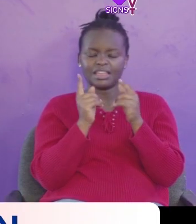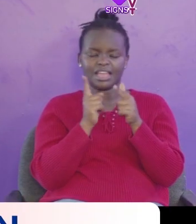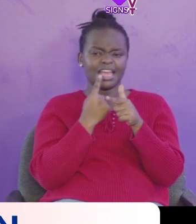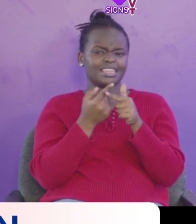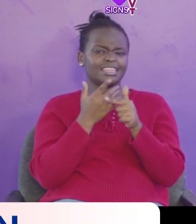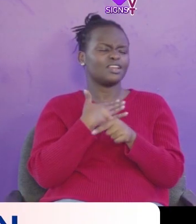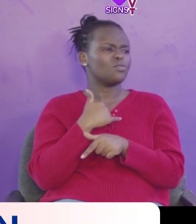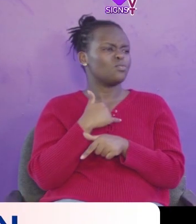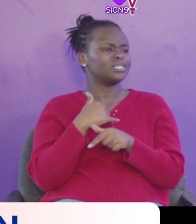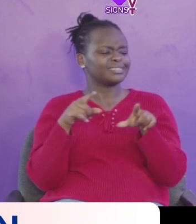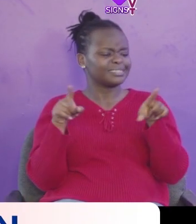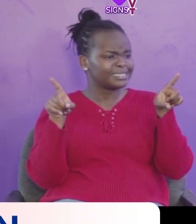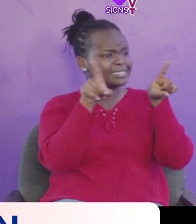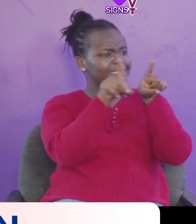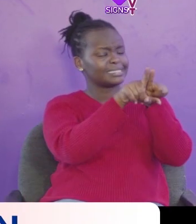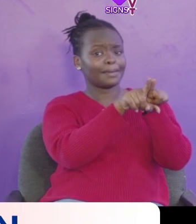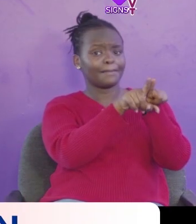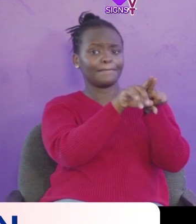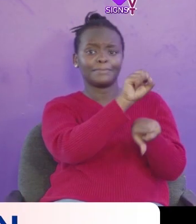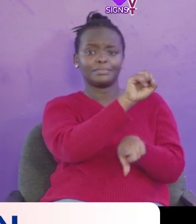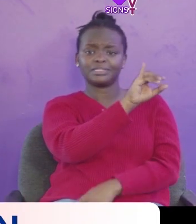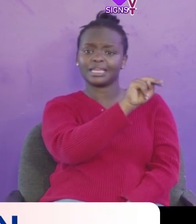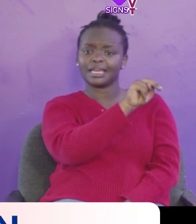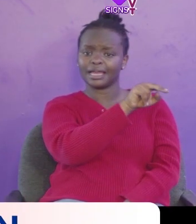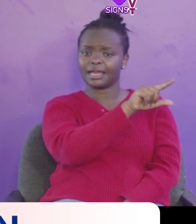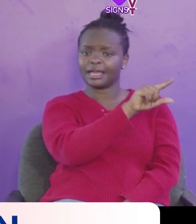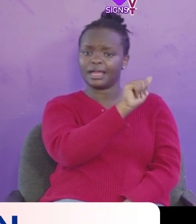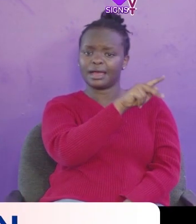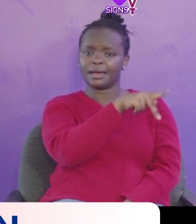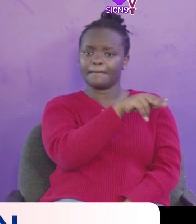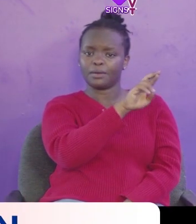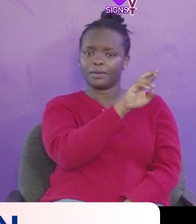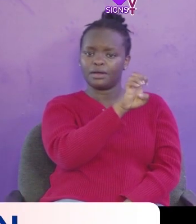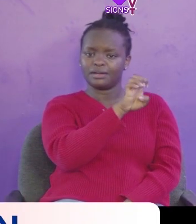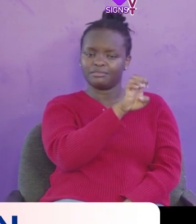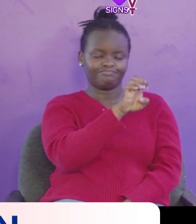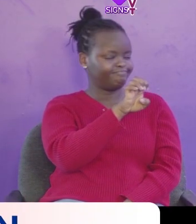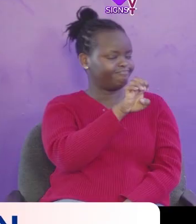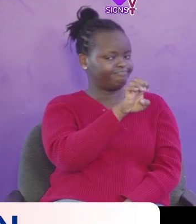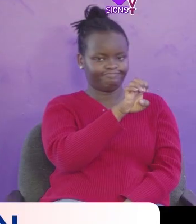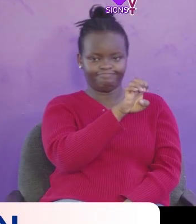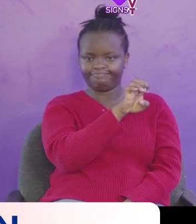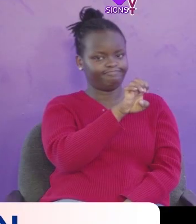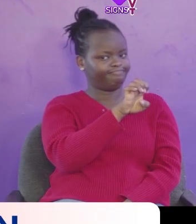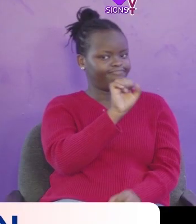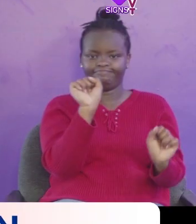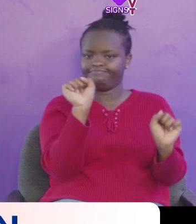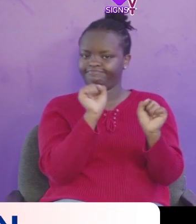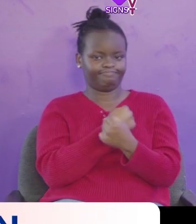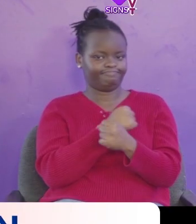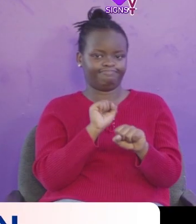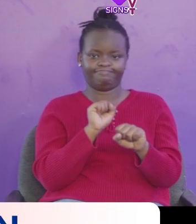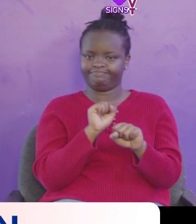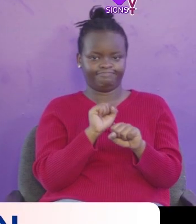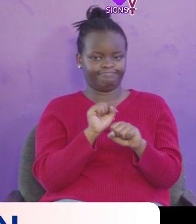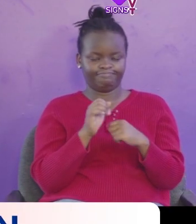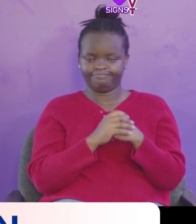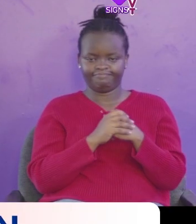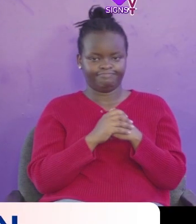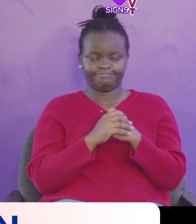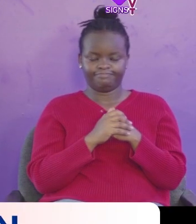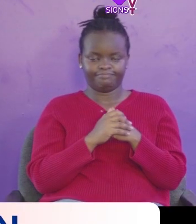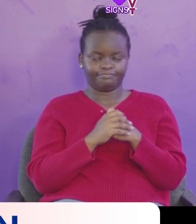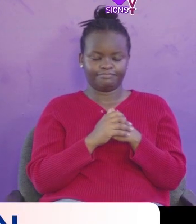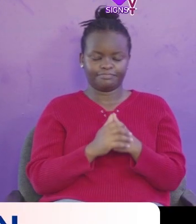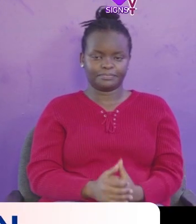a country to go to Singapore, to move just... No, that's gradual. Should be like something like agrarian